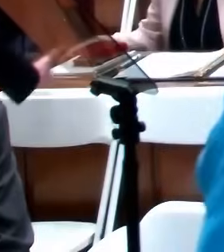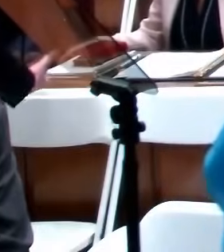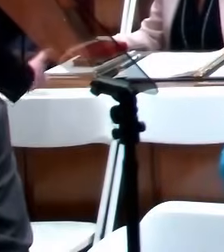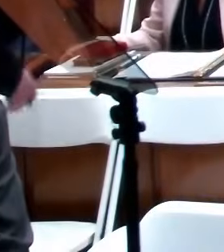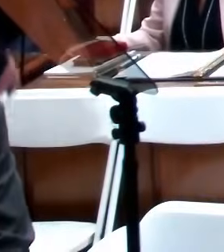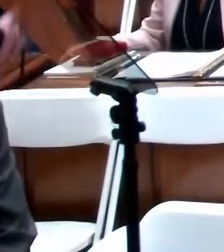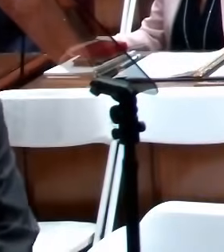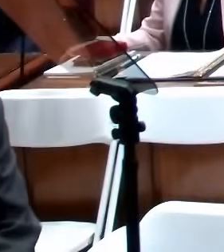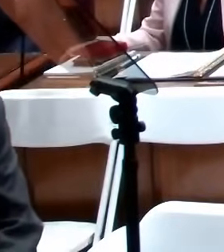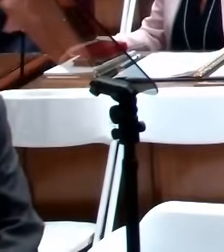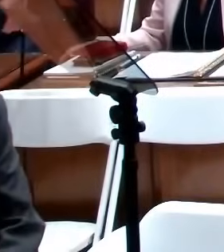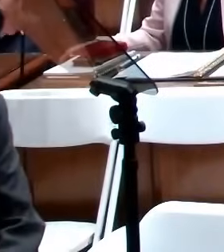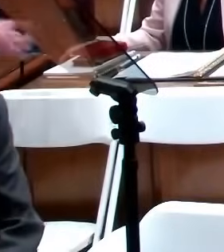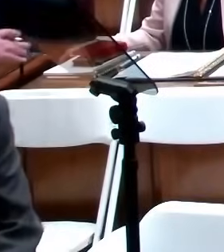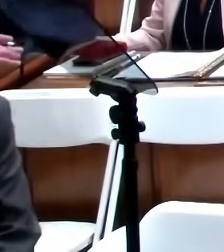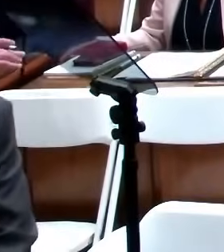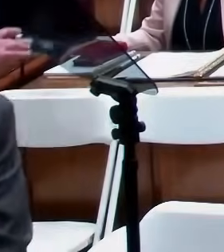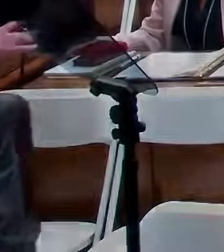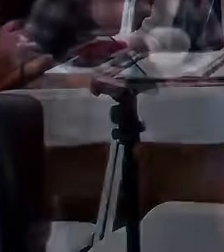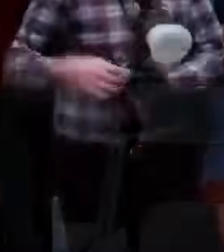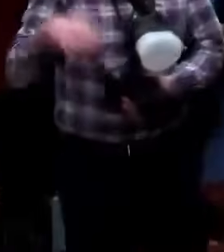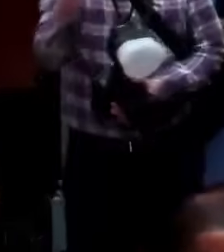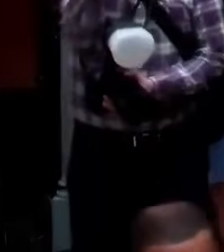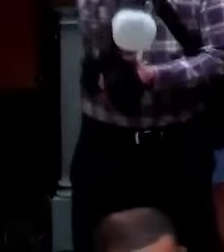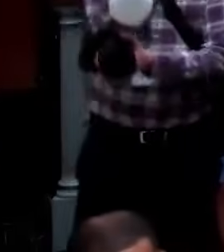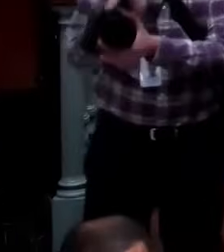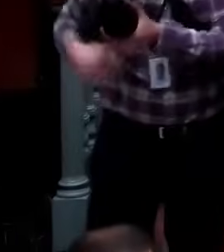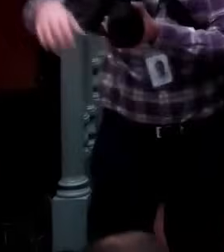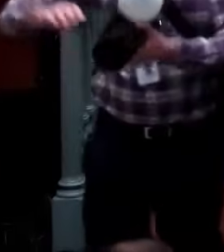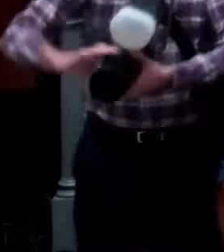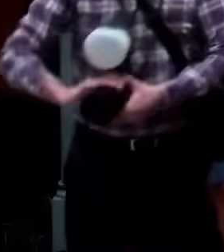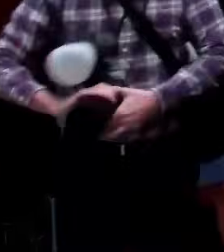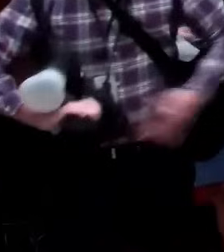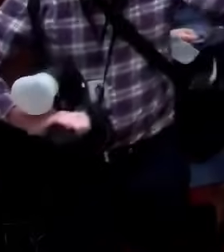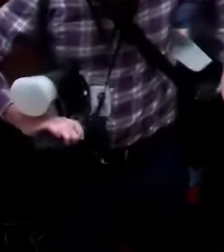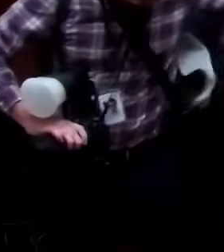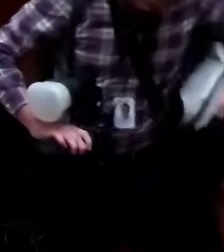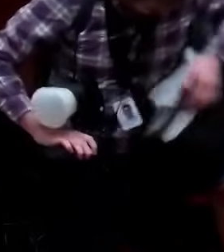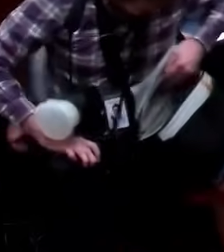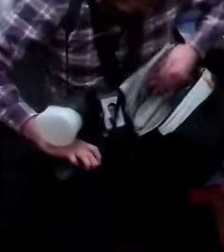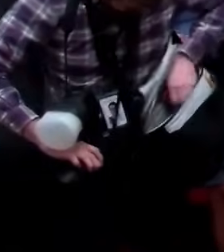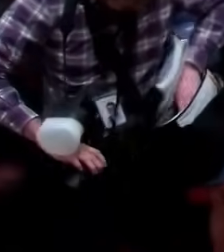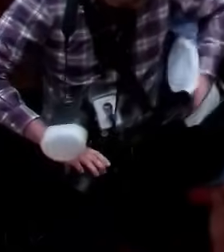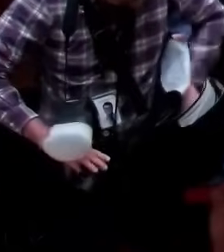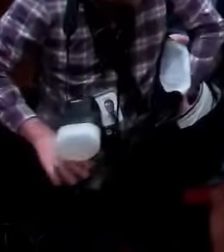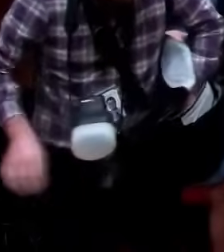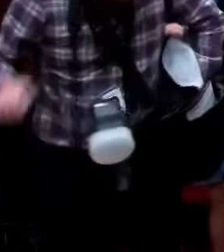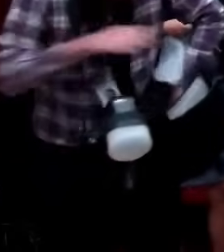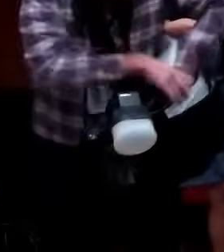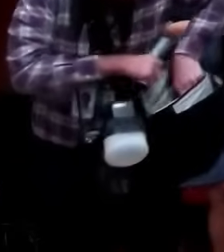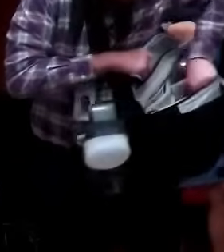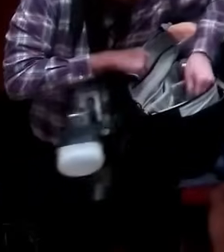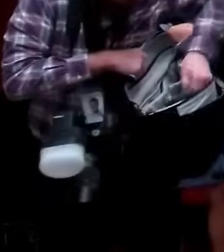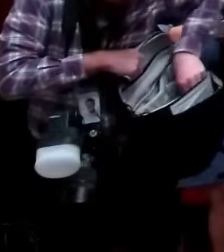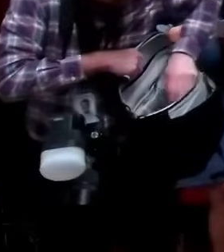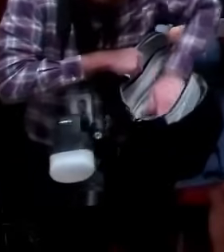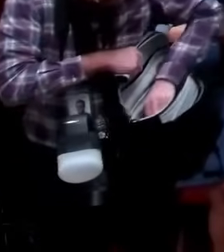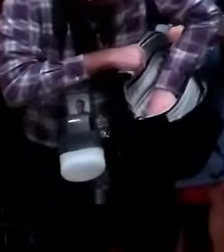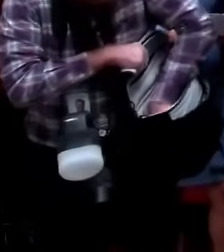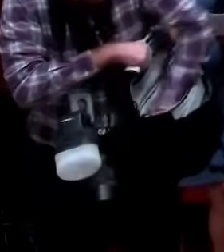We'll give you a moment to get to your seat. For those joining us for the first time,